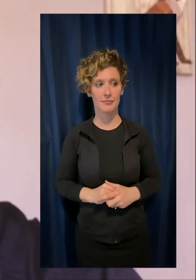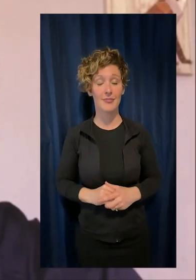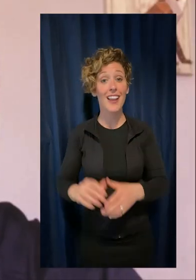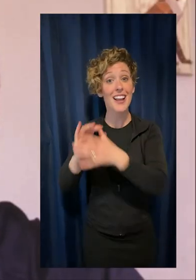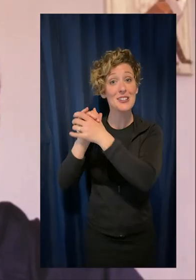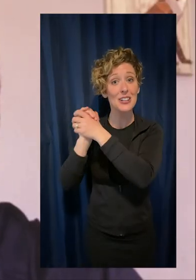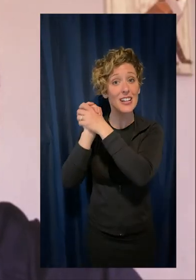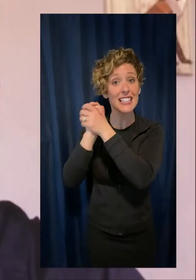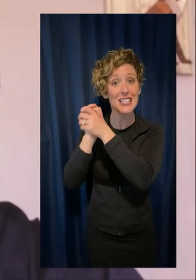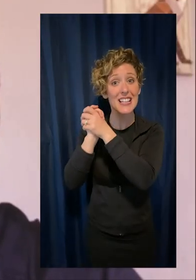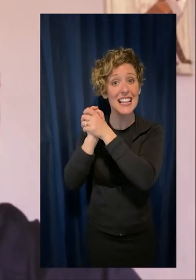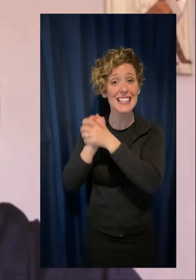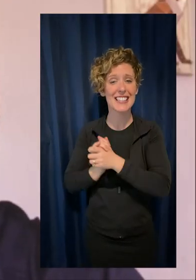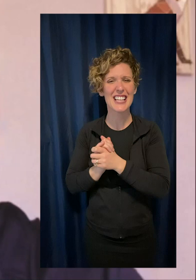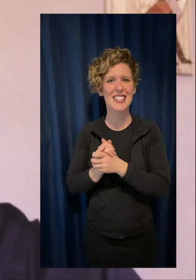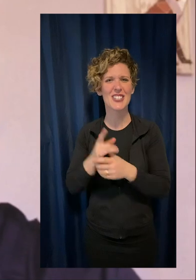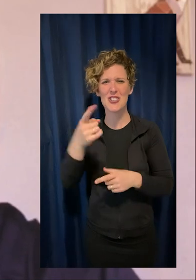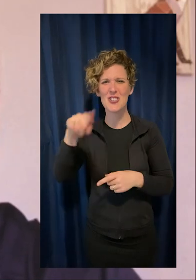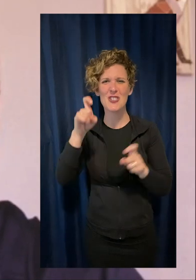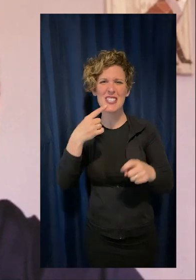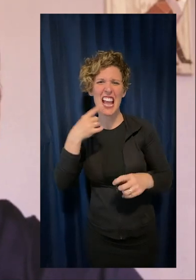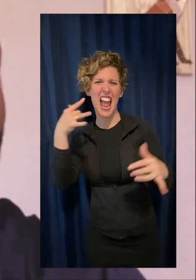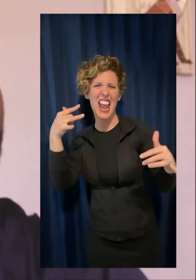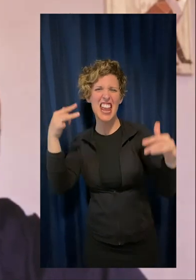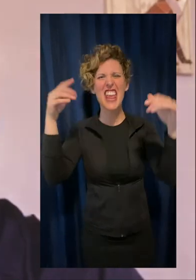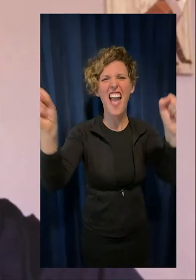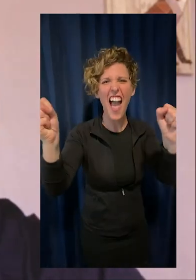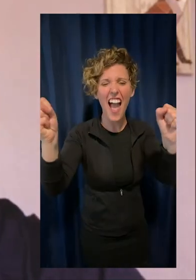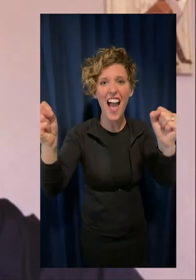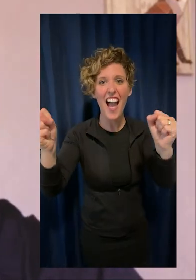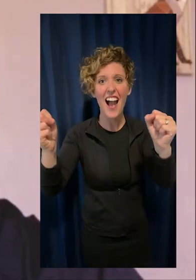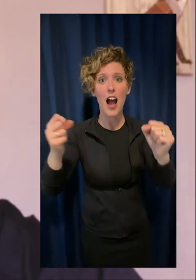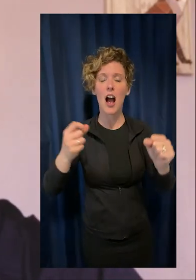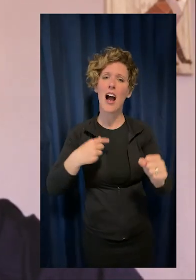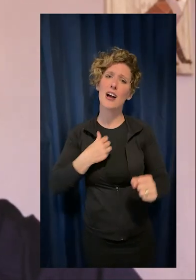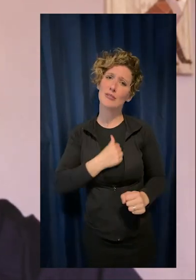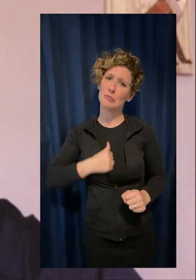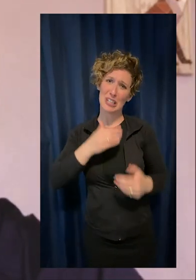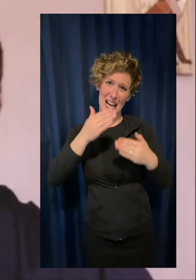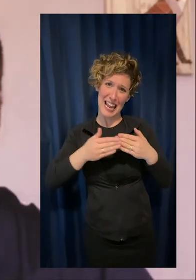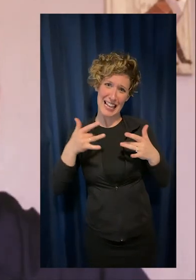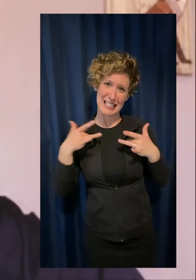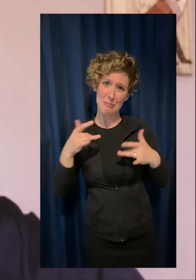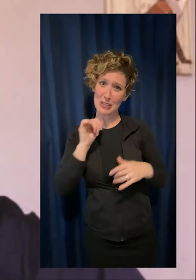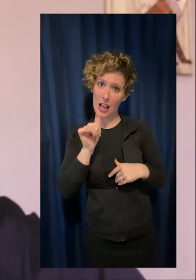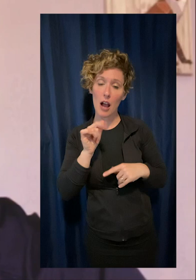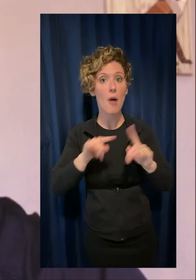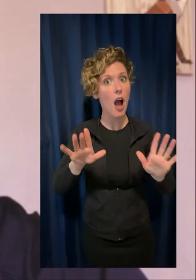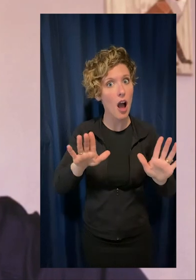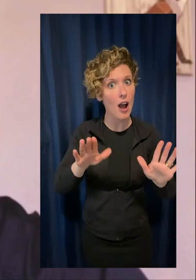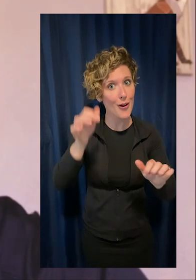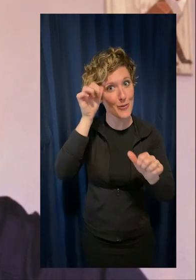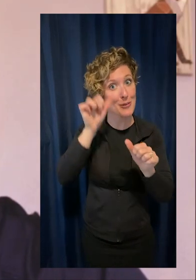Congratulations, everyone. A great big, oh yeah, I made it for you all. I'm so sorry it did not end in the normal way. But then again, there's